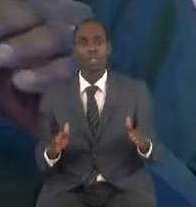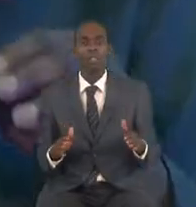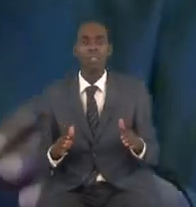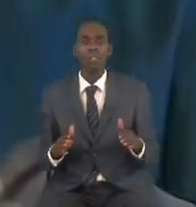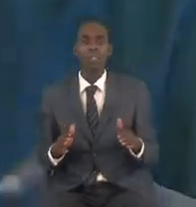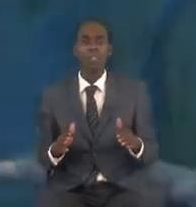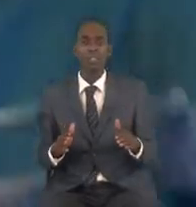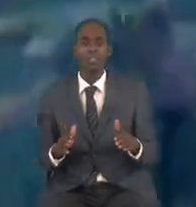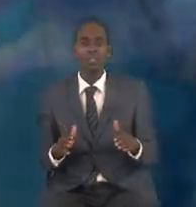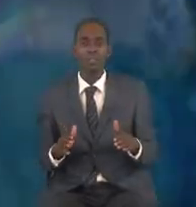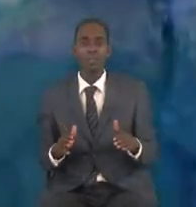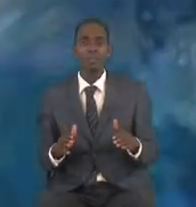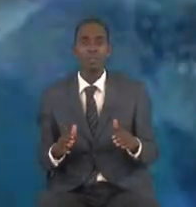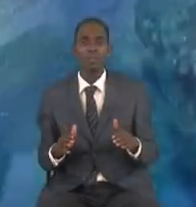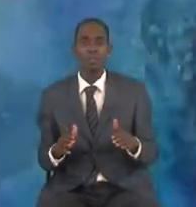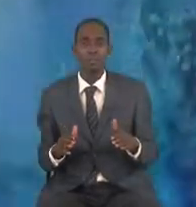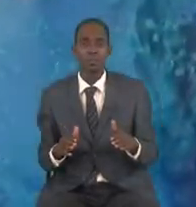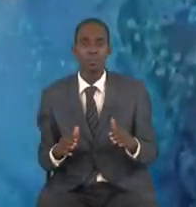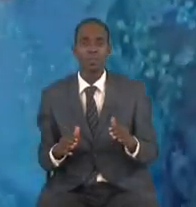sanctuary. Oh,